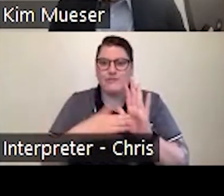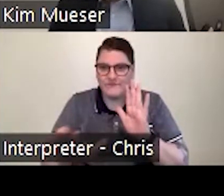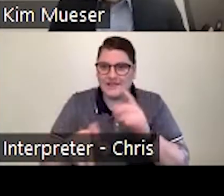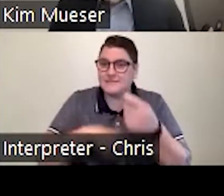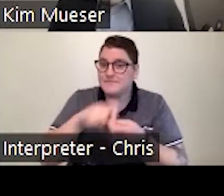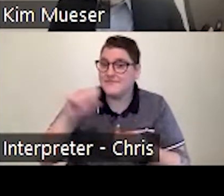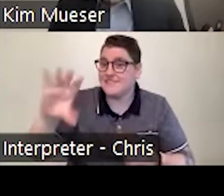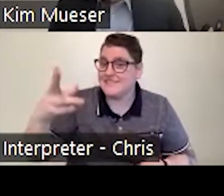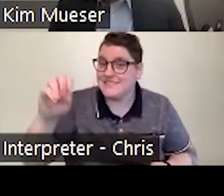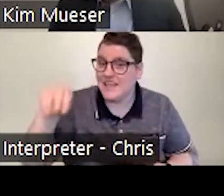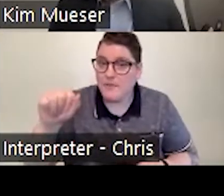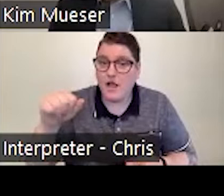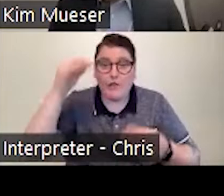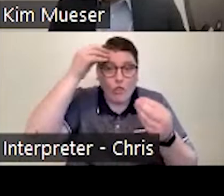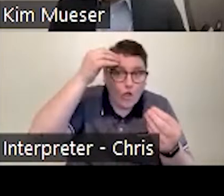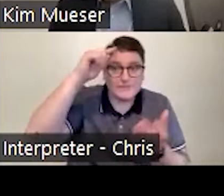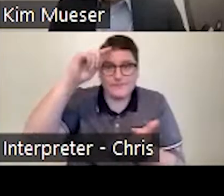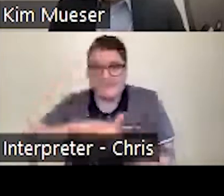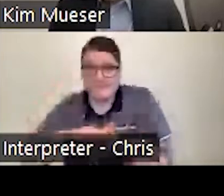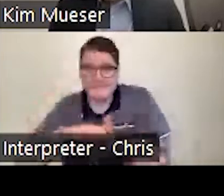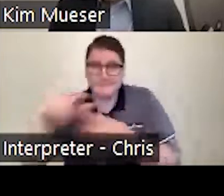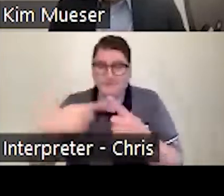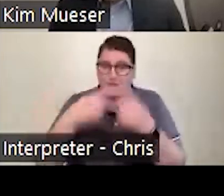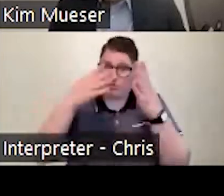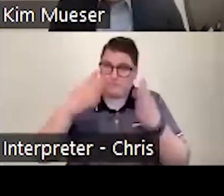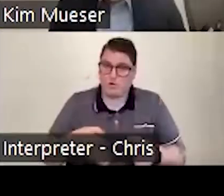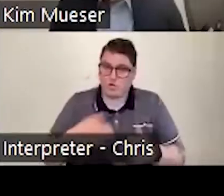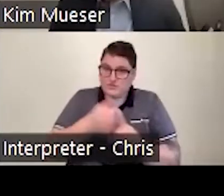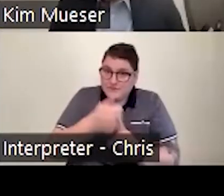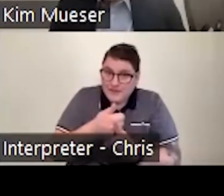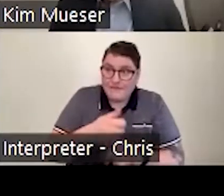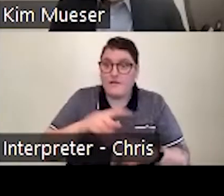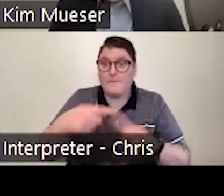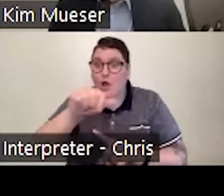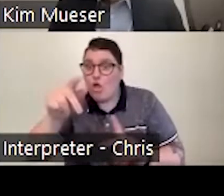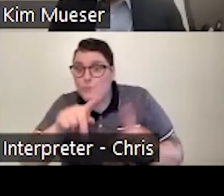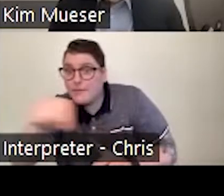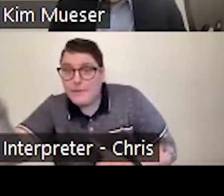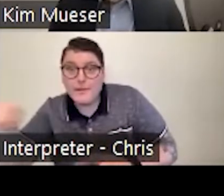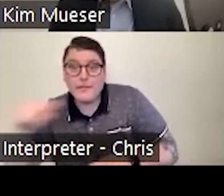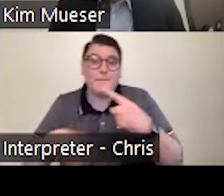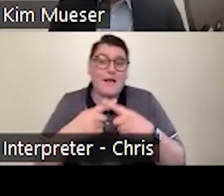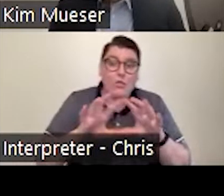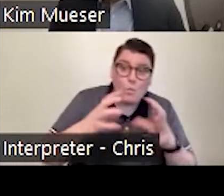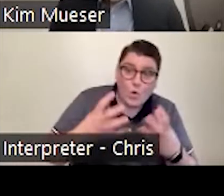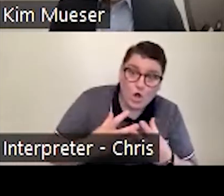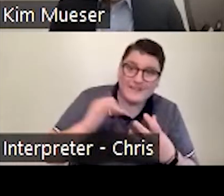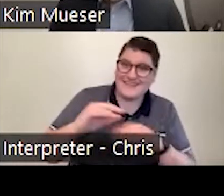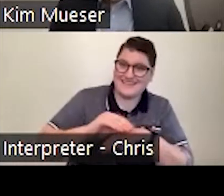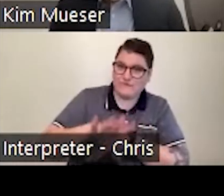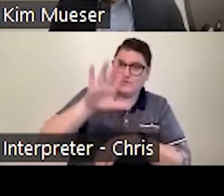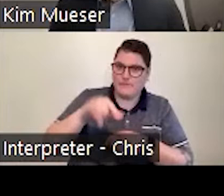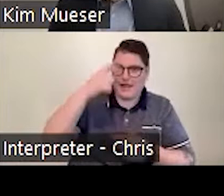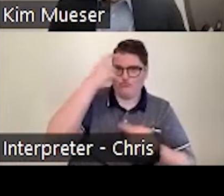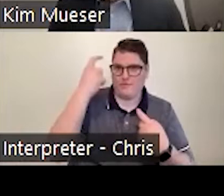schemas, thoughts and beliefs about oneself, about other people, and about the world as influenced by a traumatic